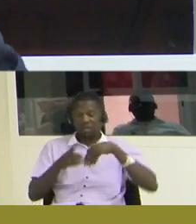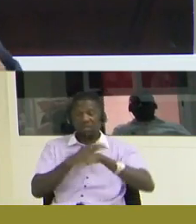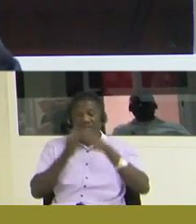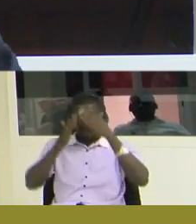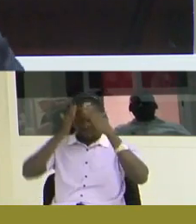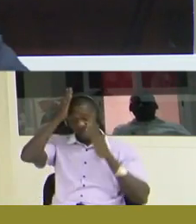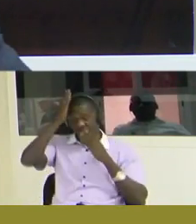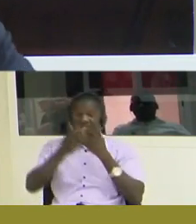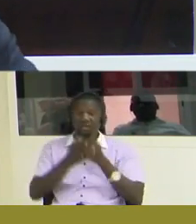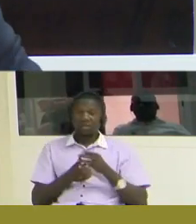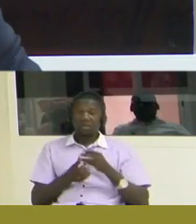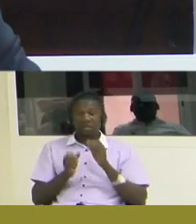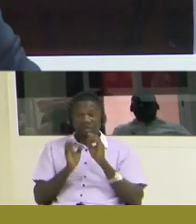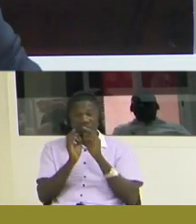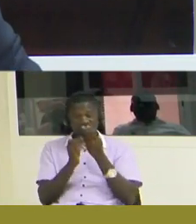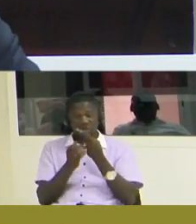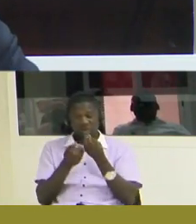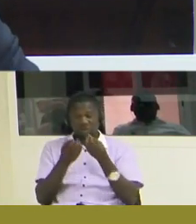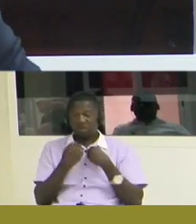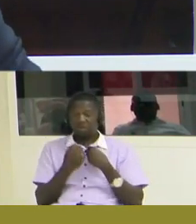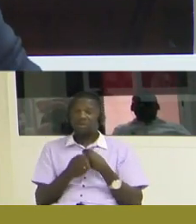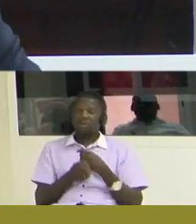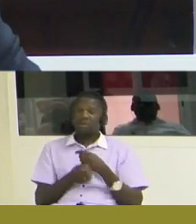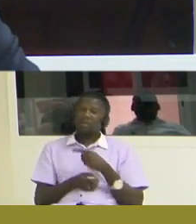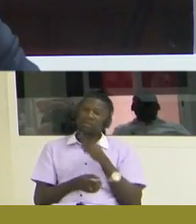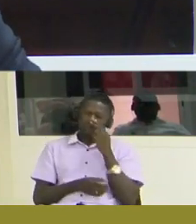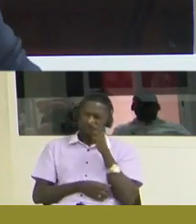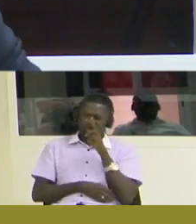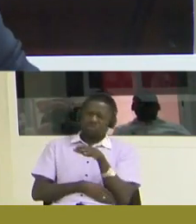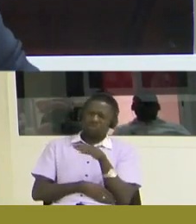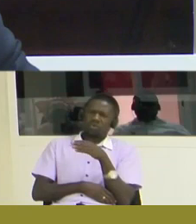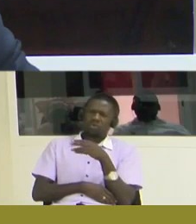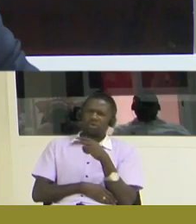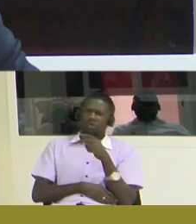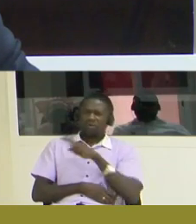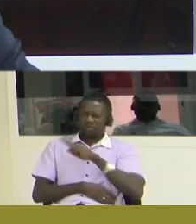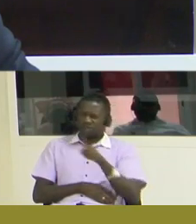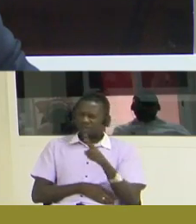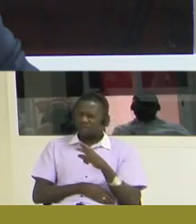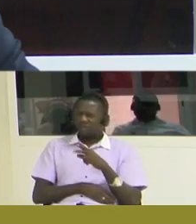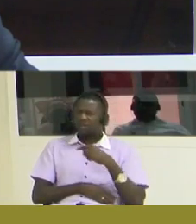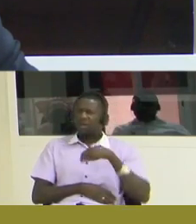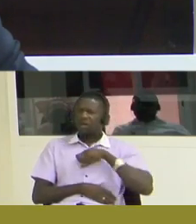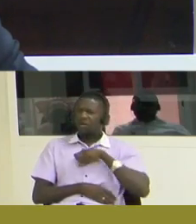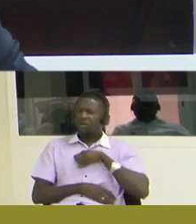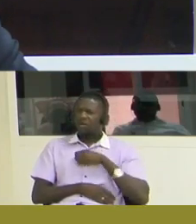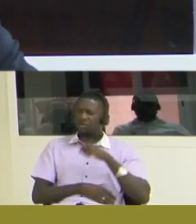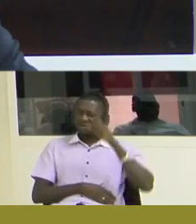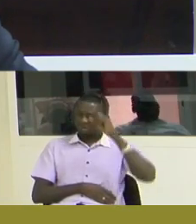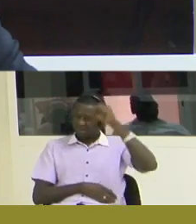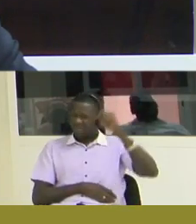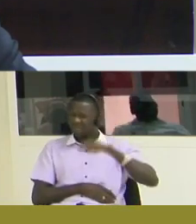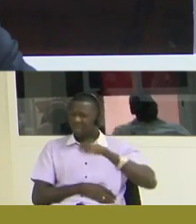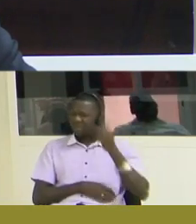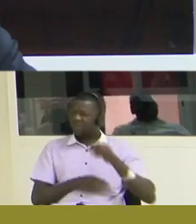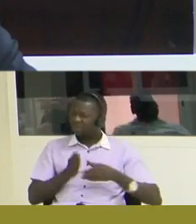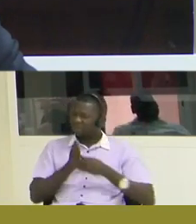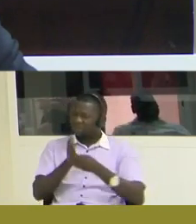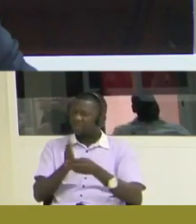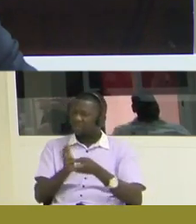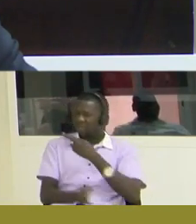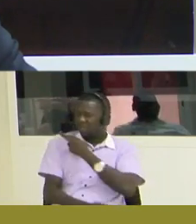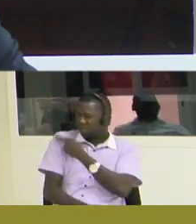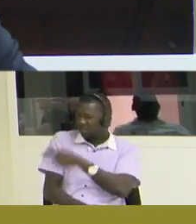look rice our president our leader has has retired and he is